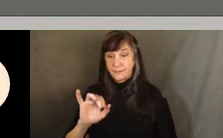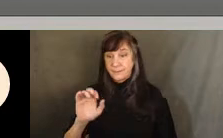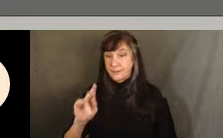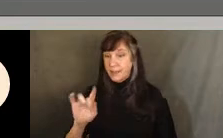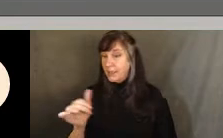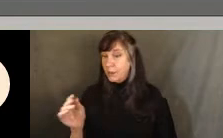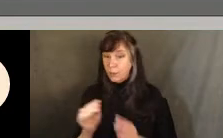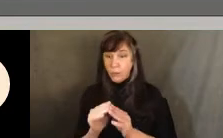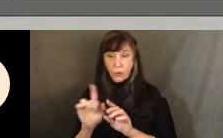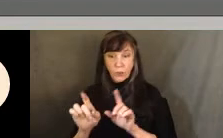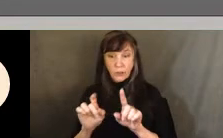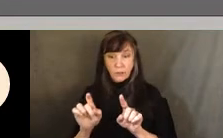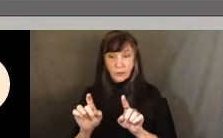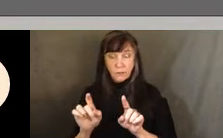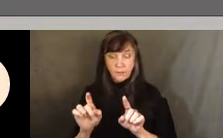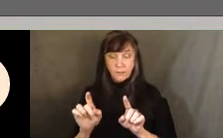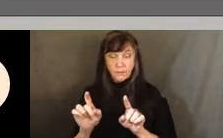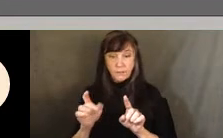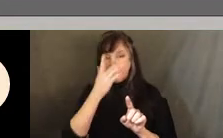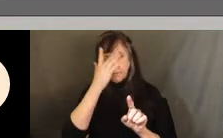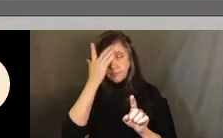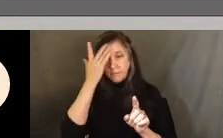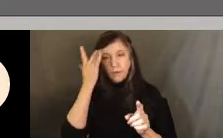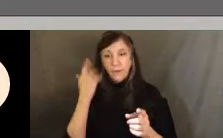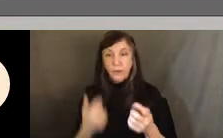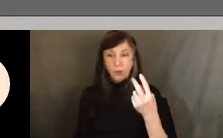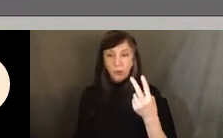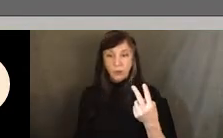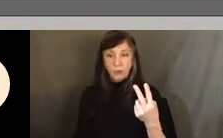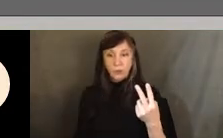are there? 2.